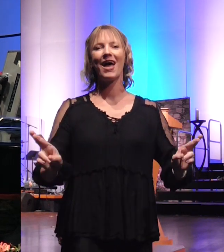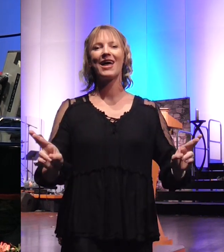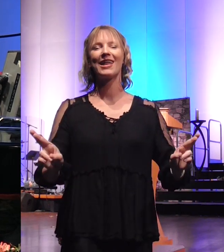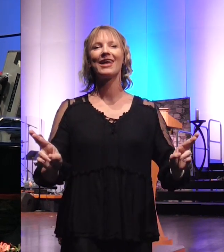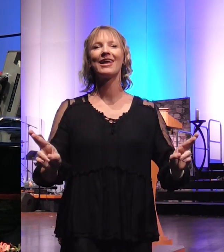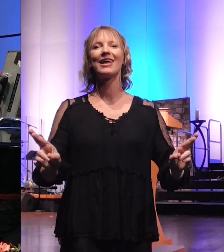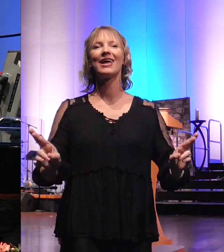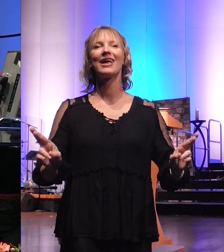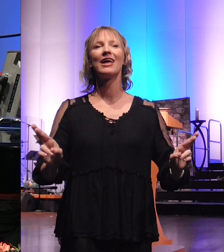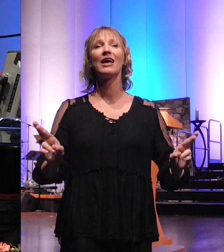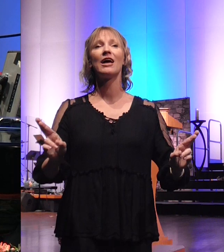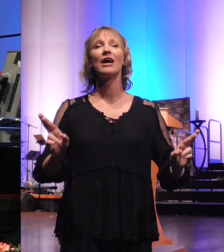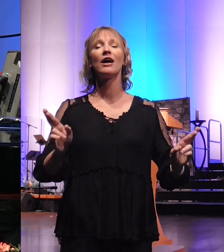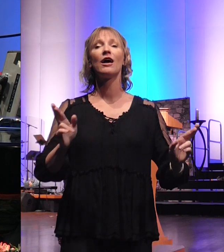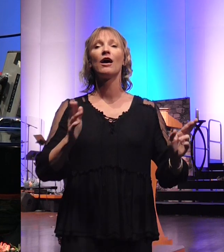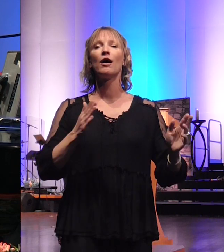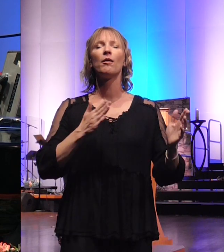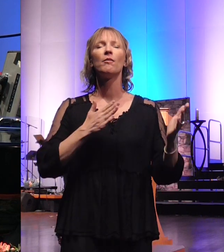ready,